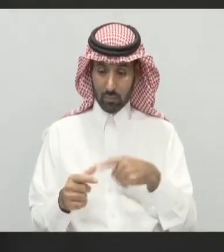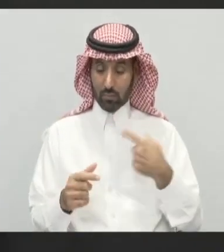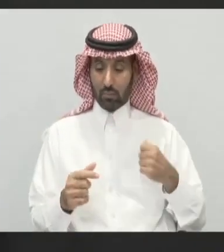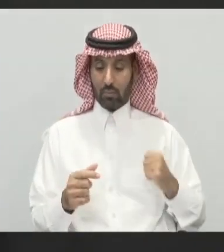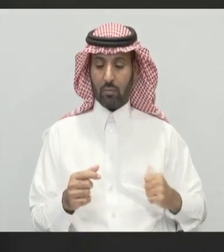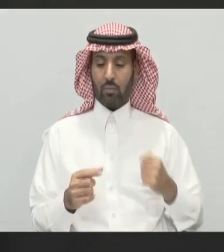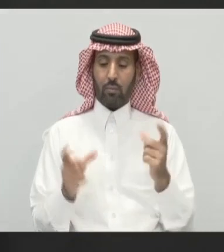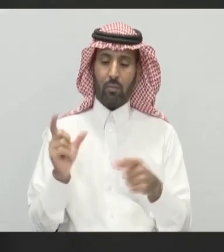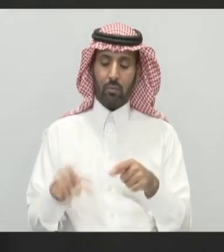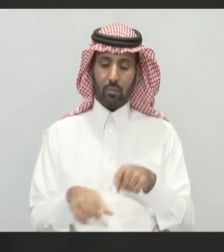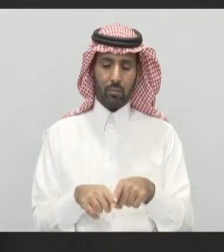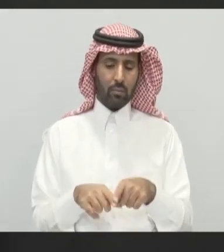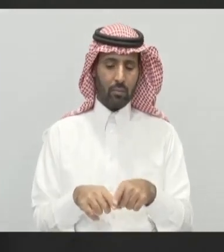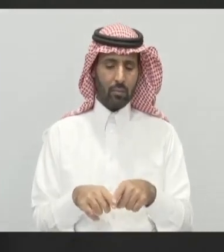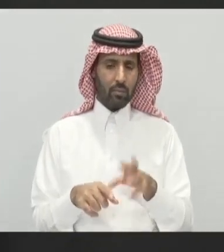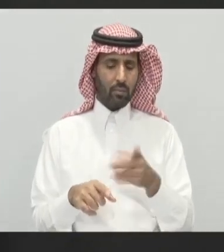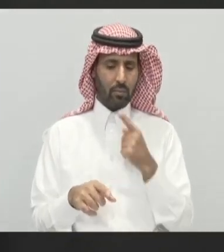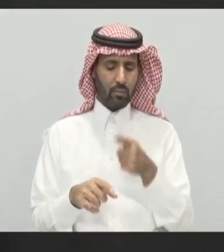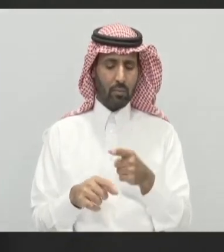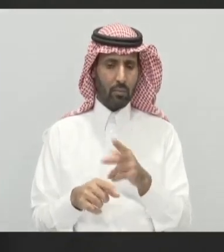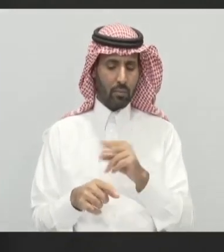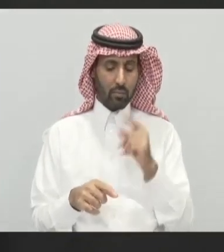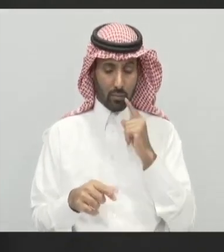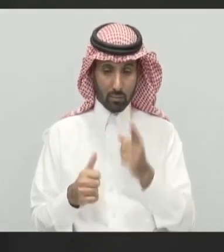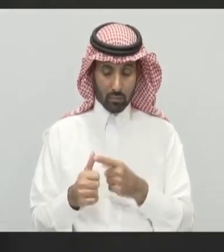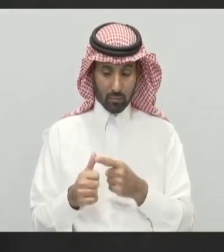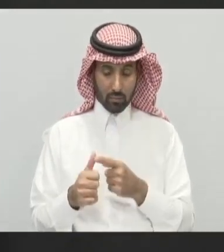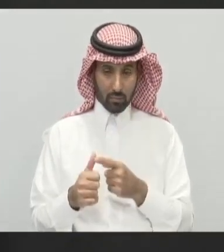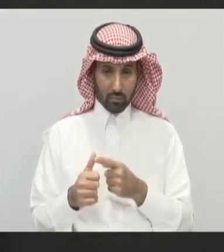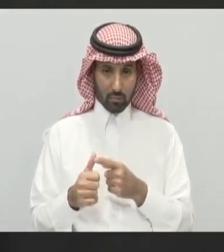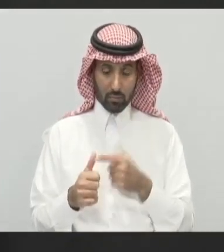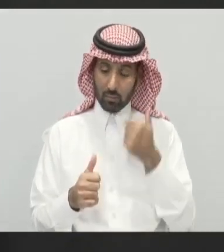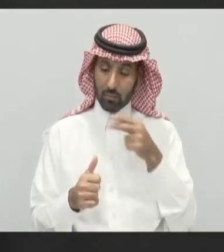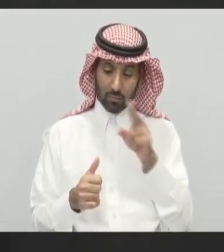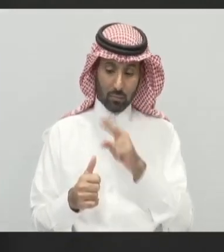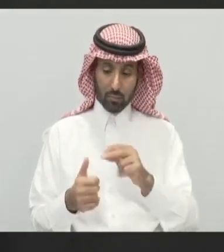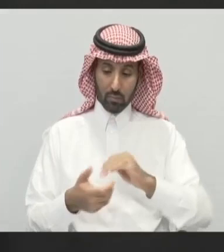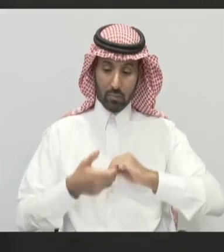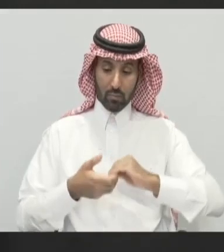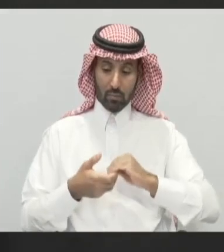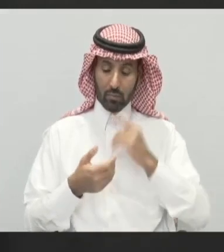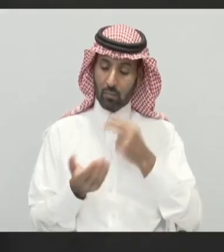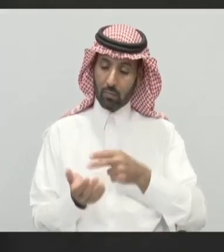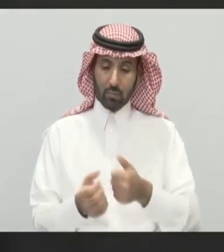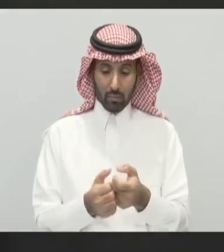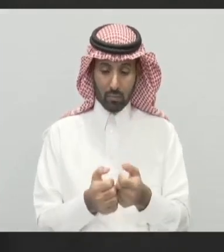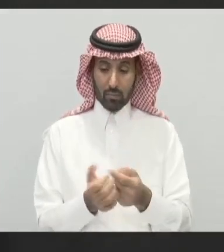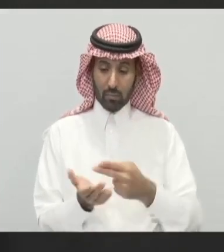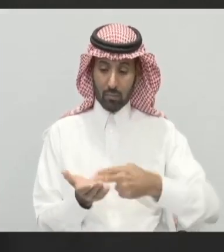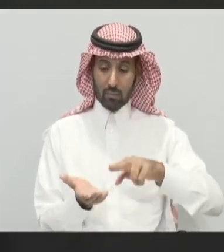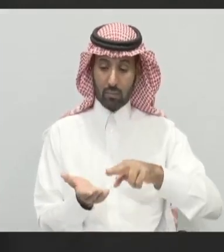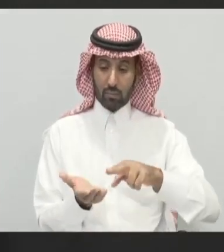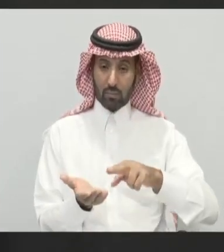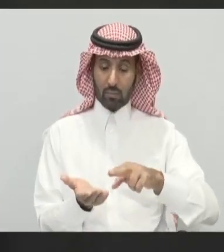shoes. We will say that the best way to ask for a favor may be texting, sending them a